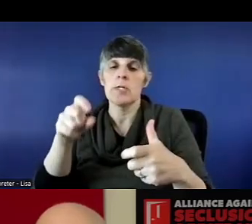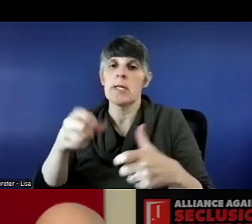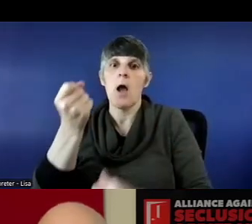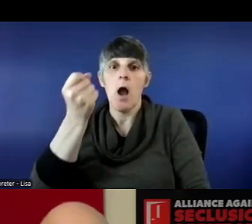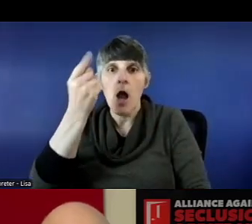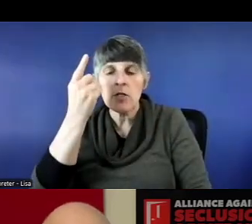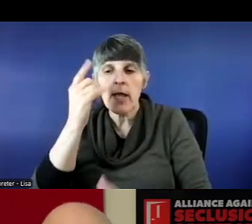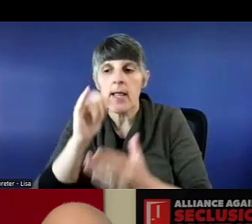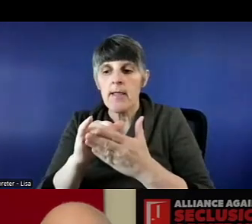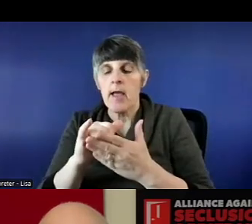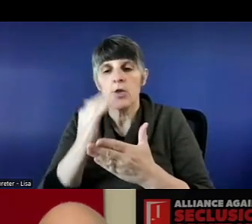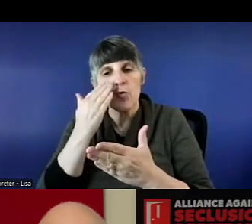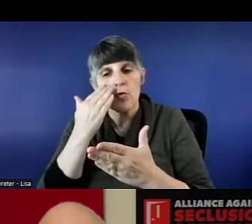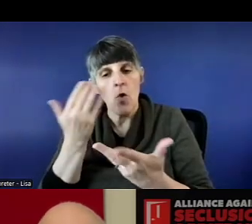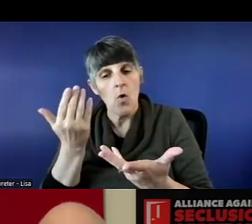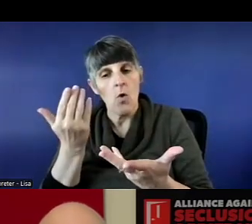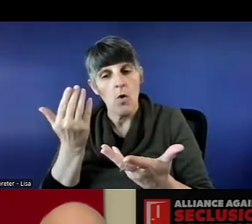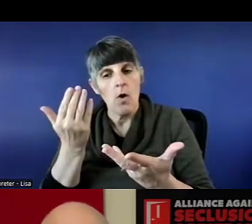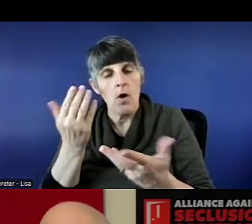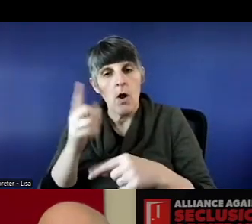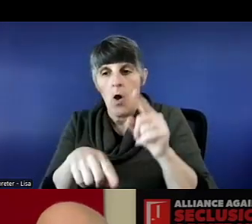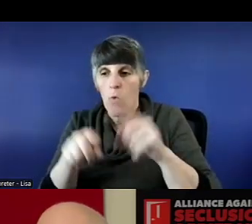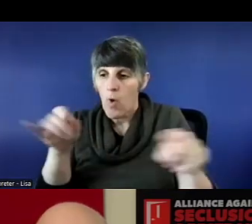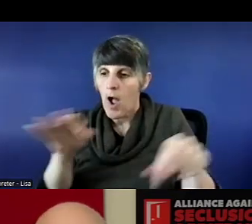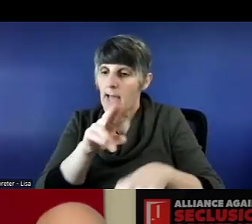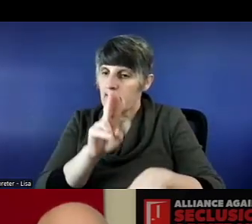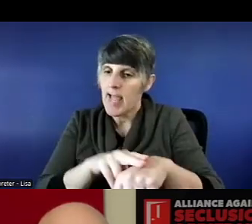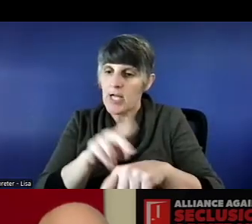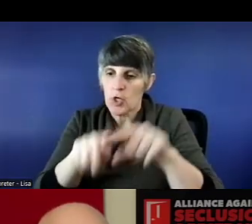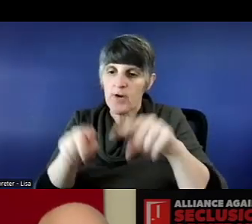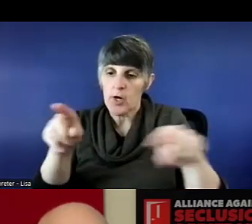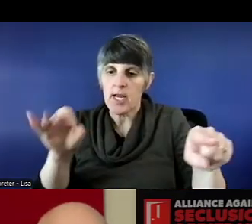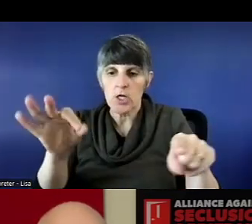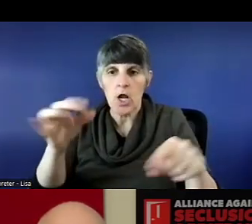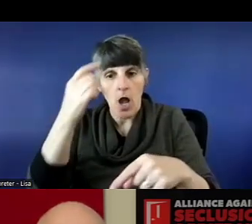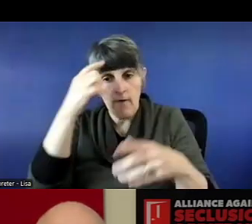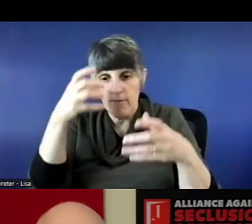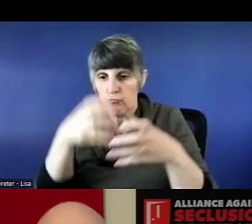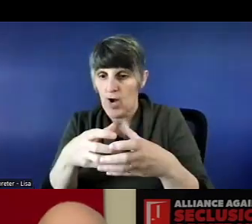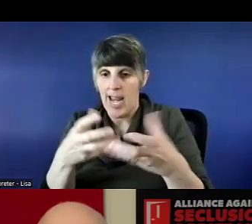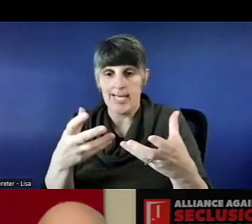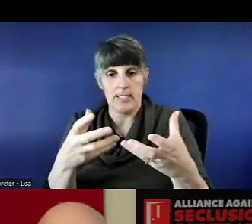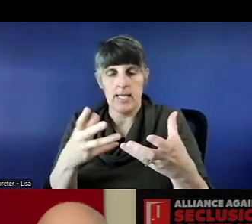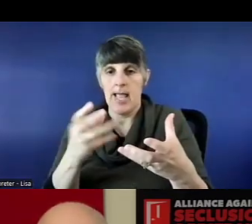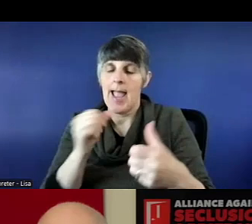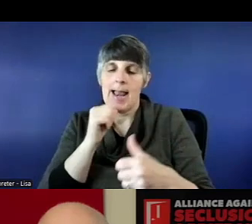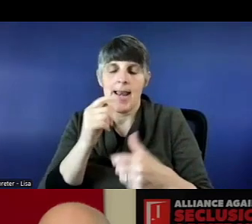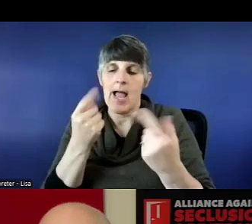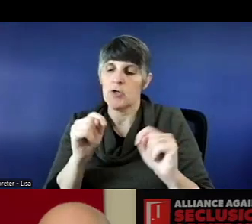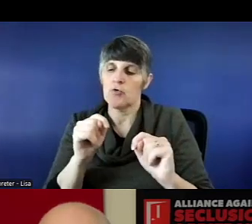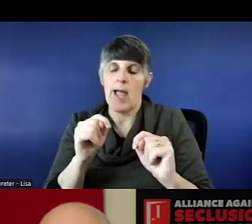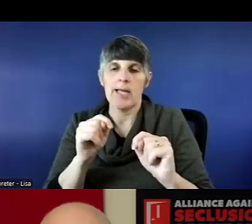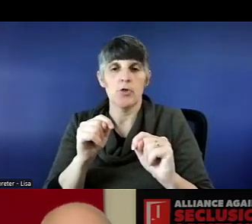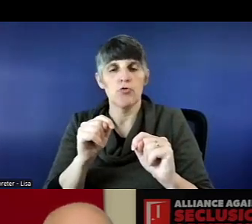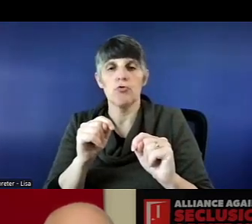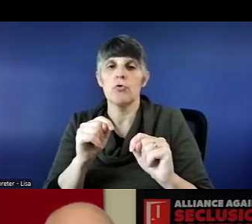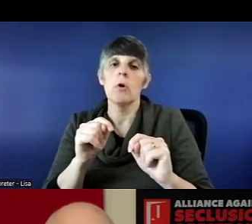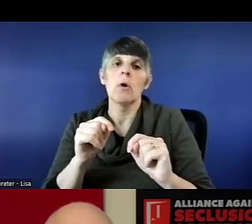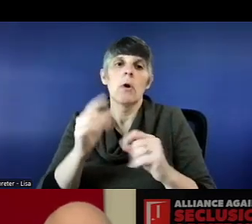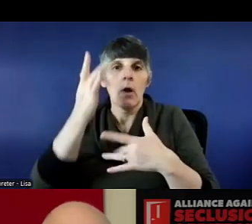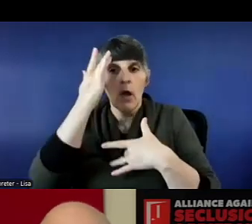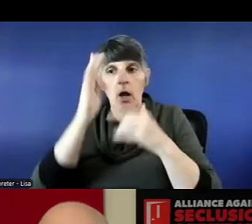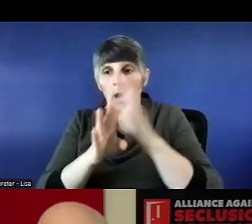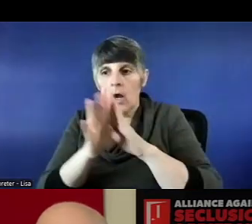Understanding that that there's a wide and natural variation on brains, and not trying to pathologize